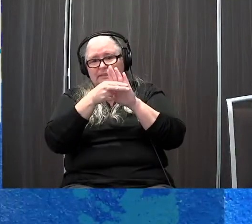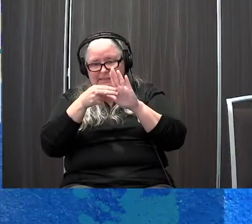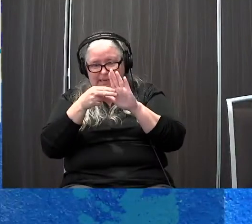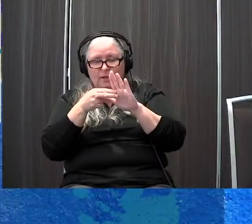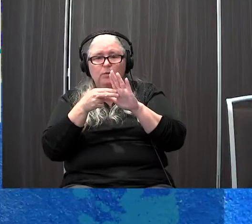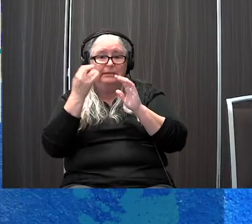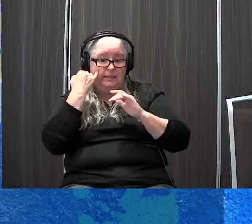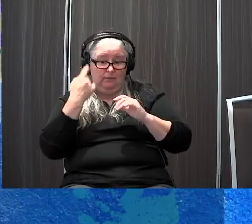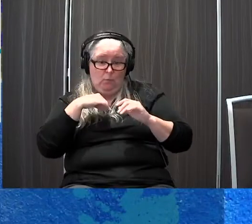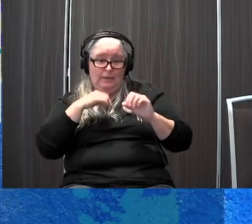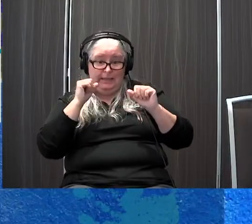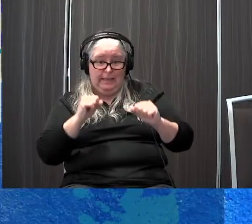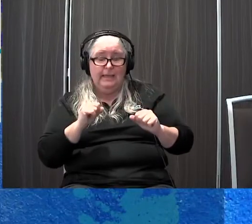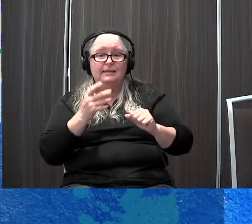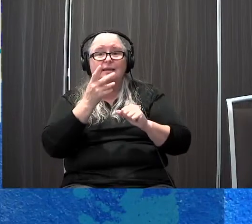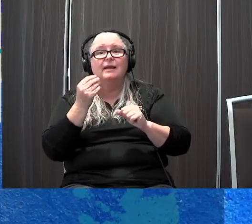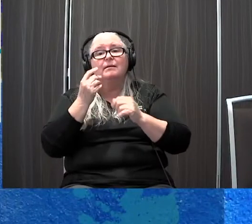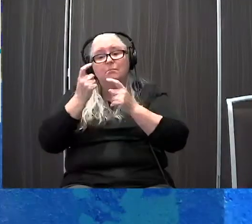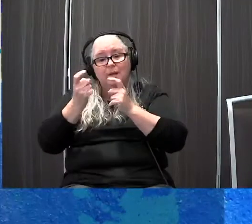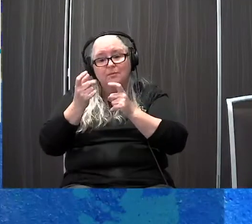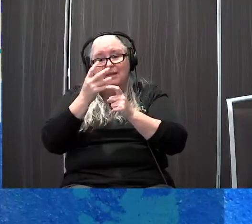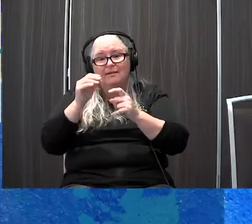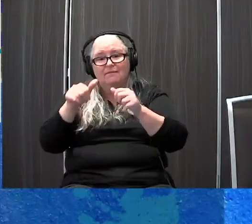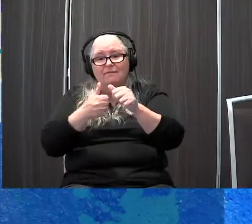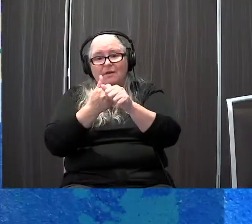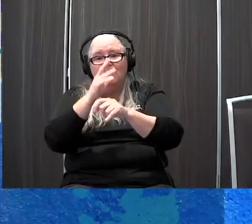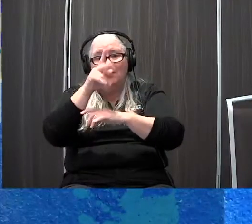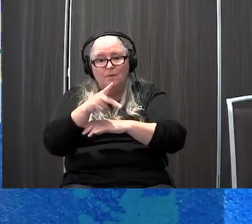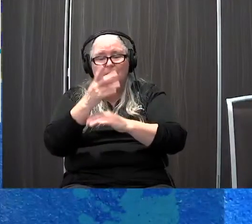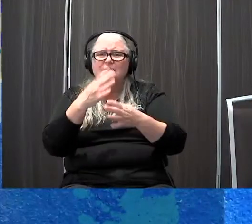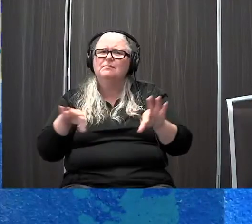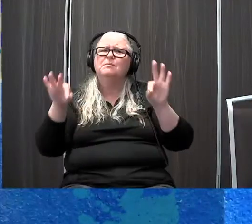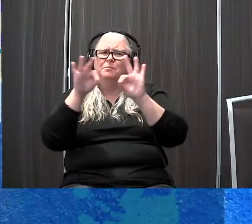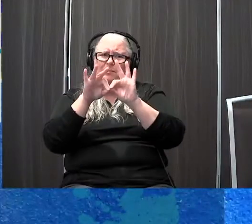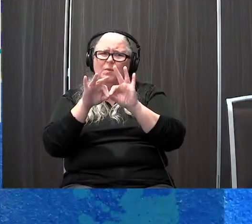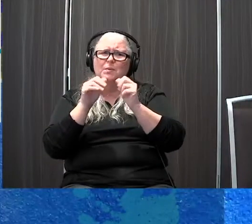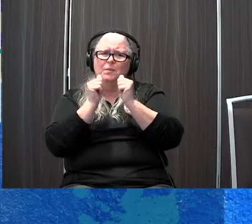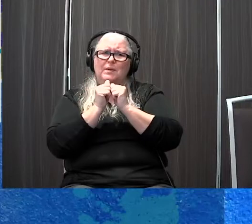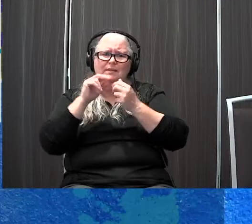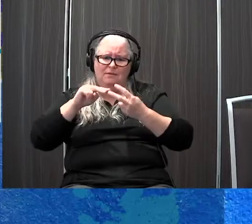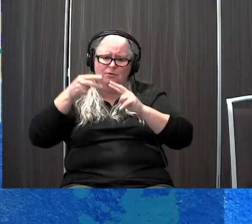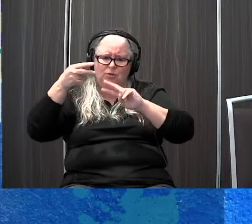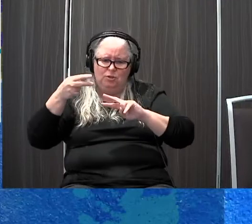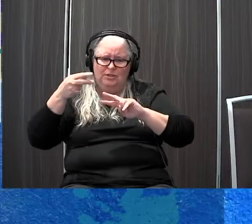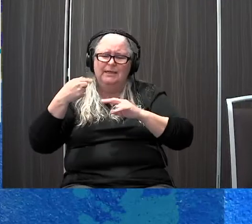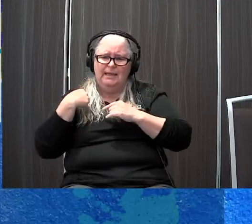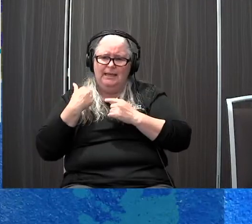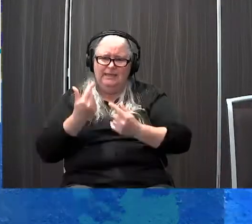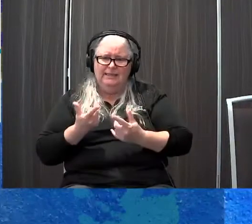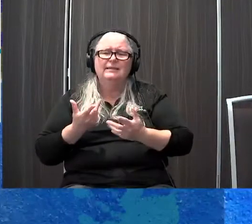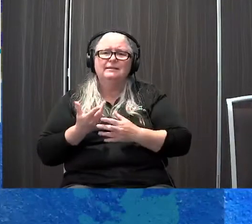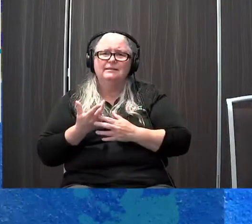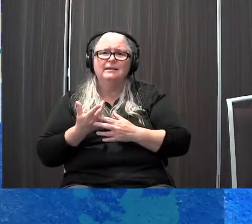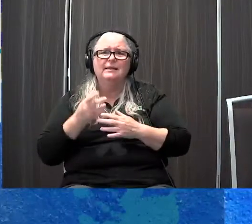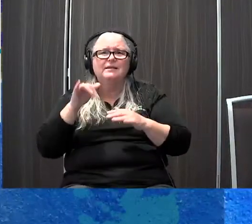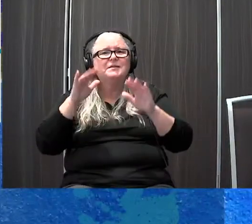as well as management and follow-up. Follow-up is very important with genetics. And as well as it's a wonderful time